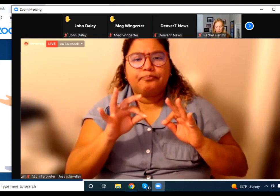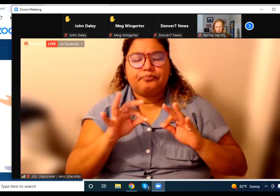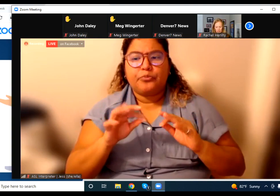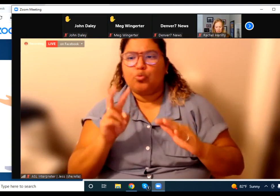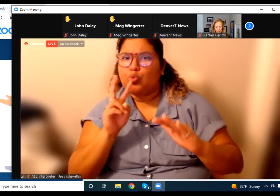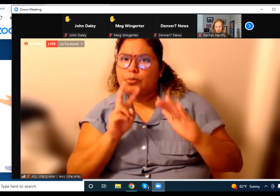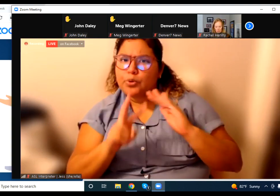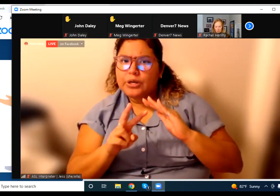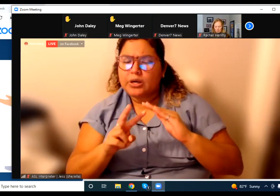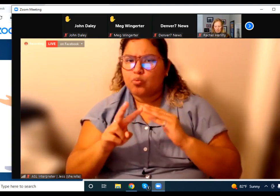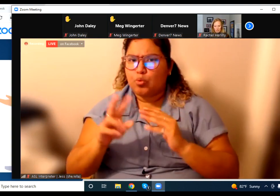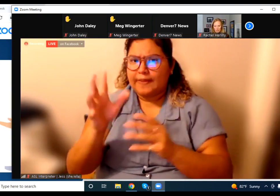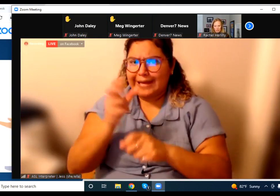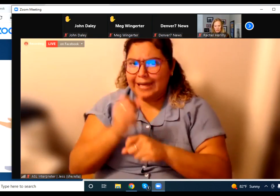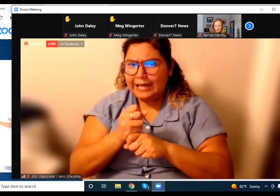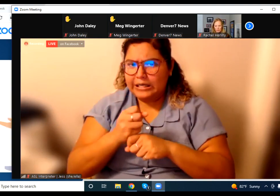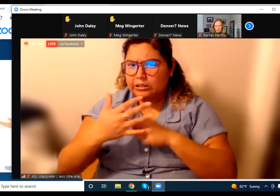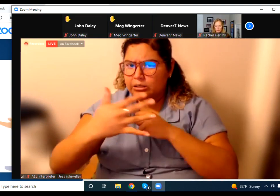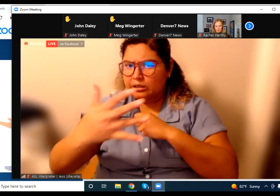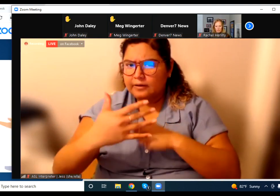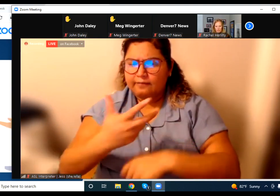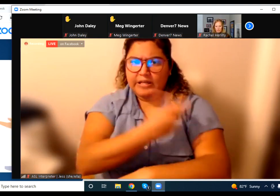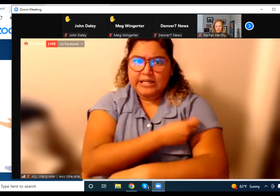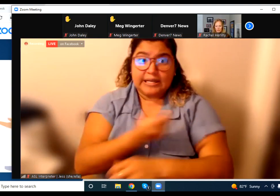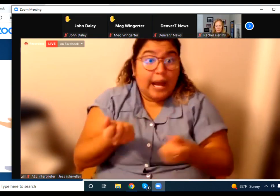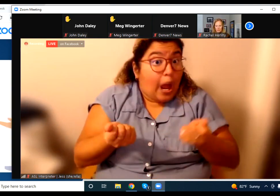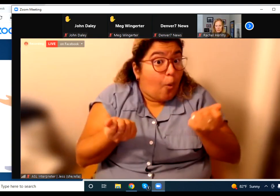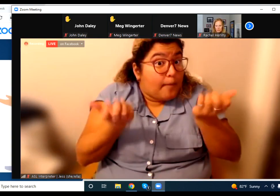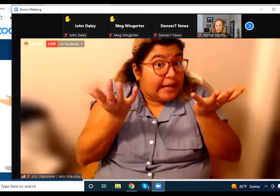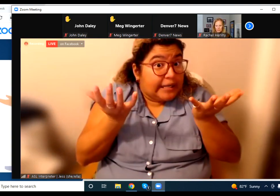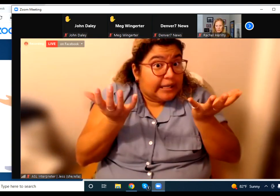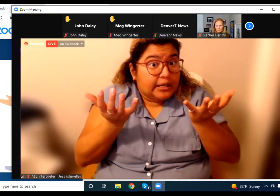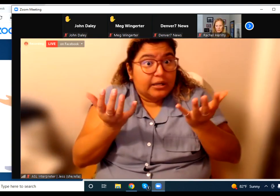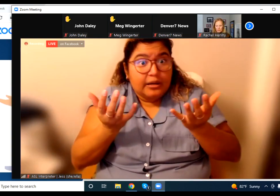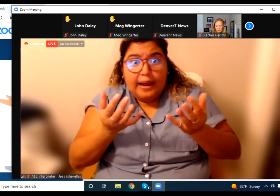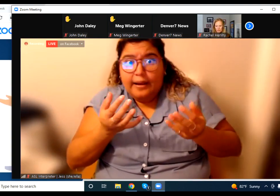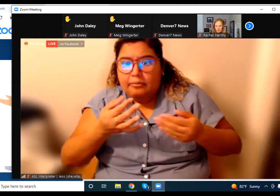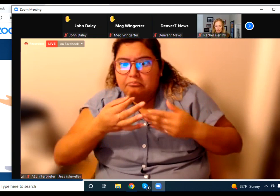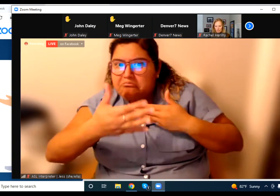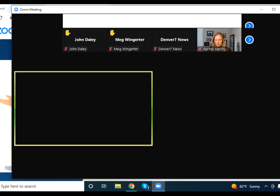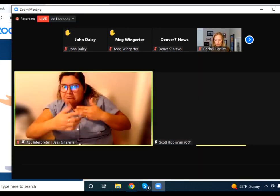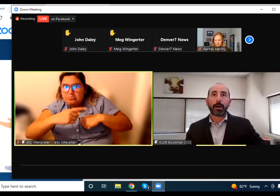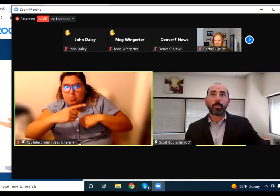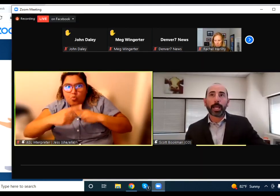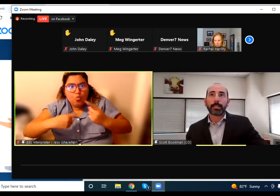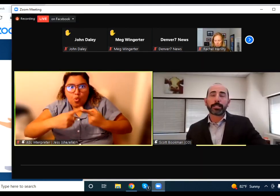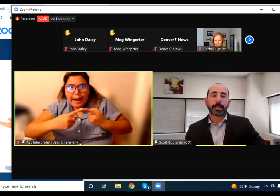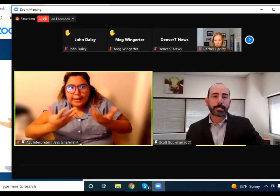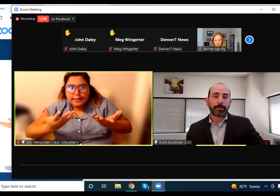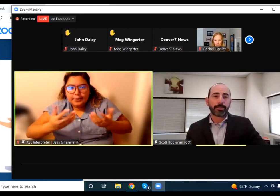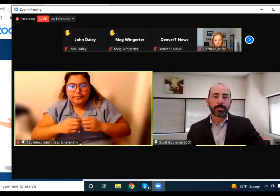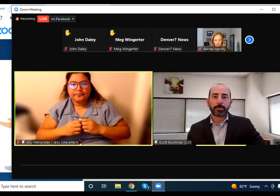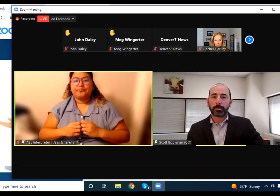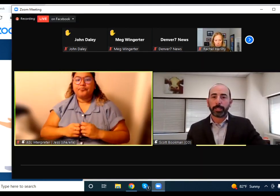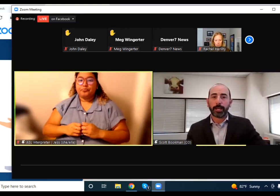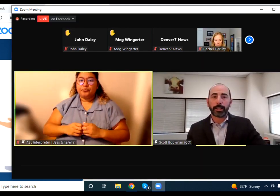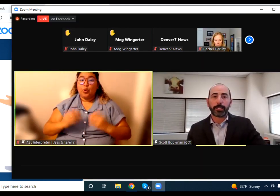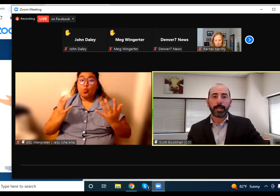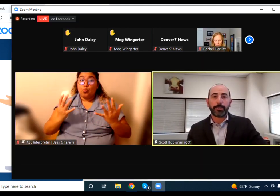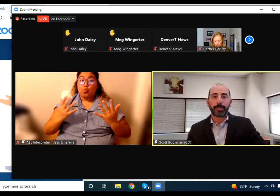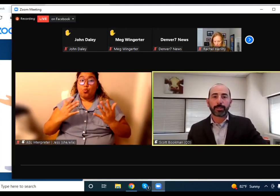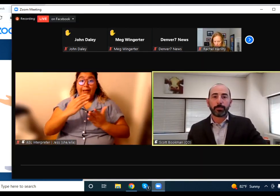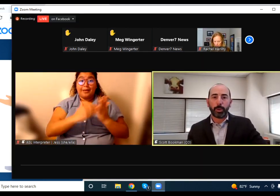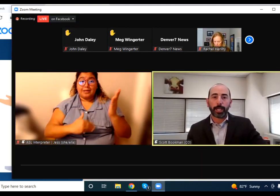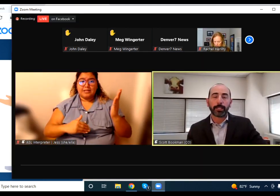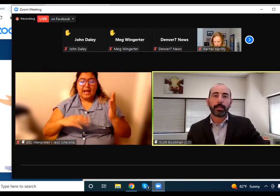doses? How much are we planning to get and how soon? Thanks. Sure. So our wait list has several thousand people on it